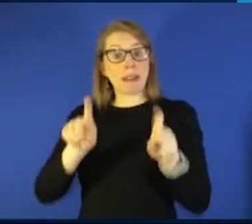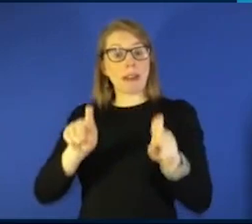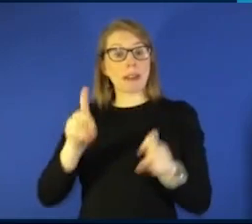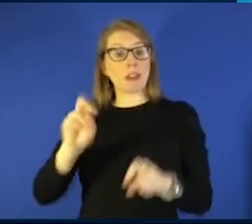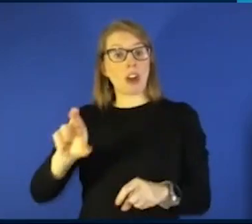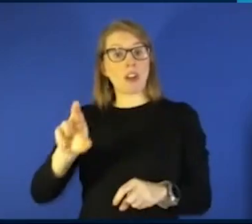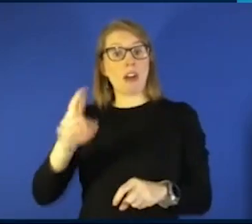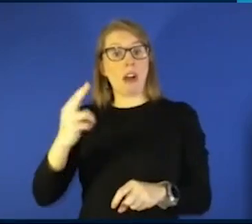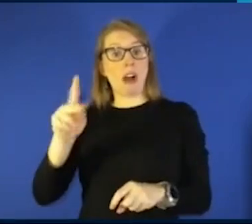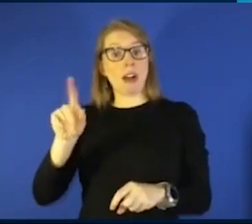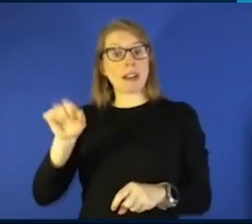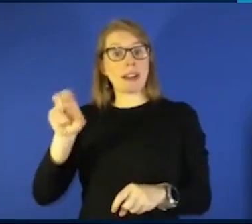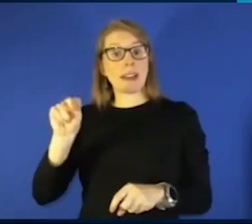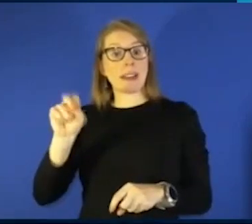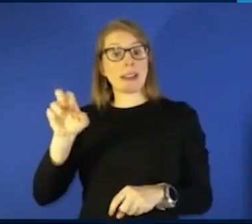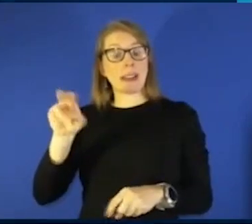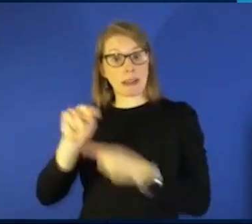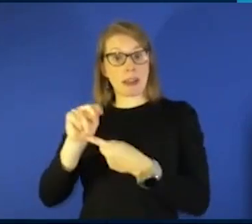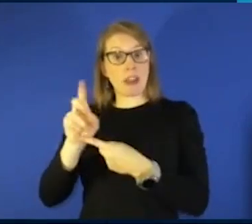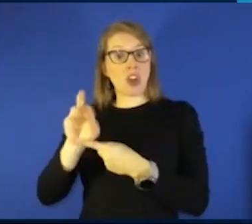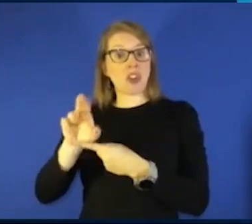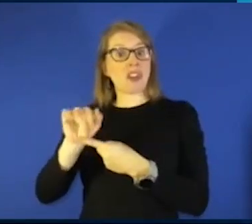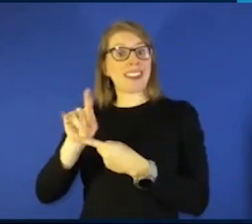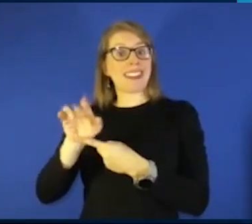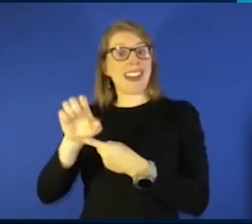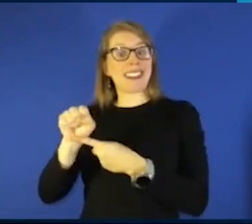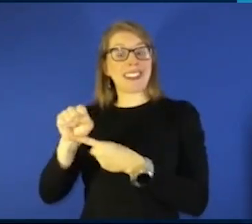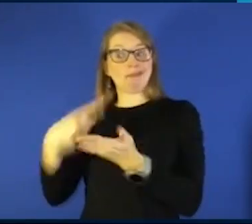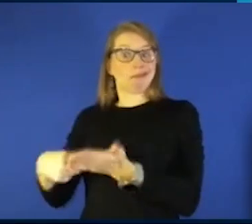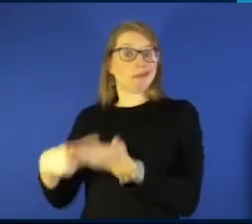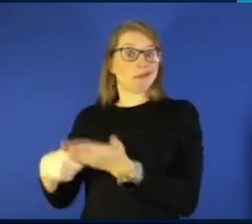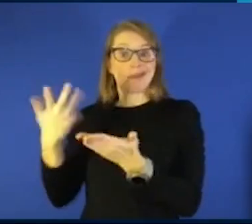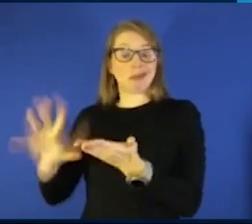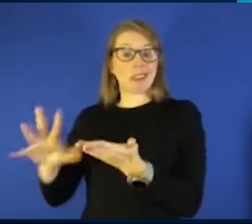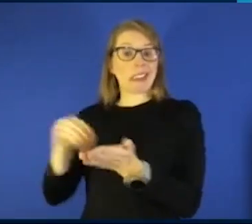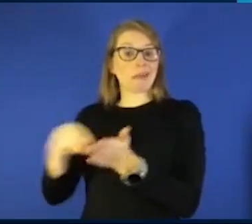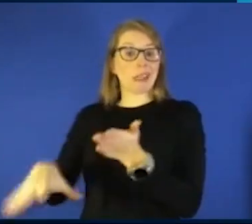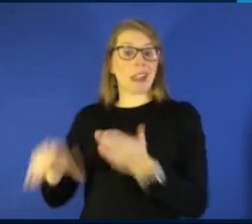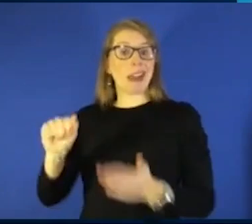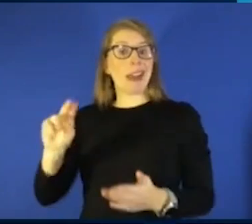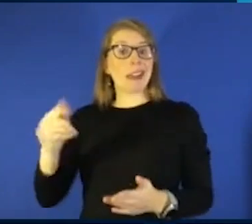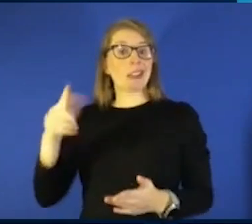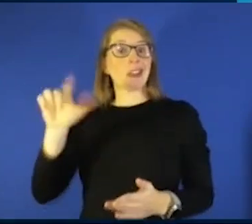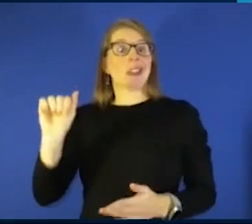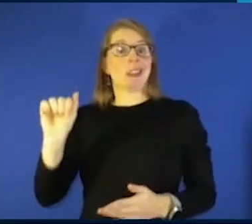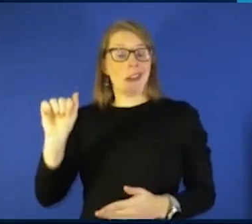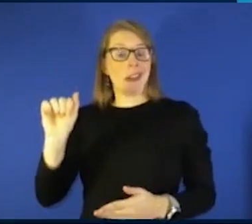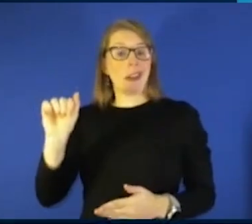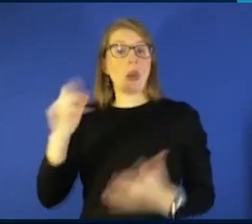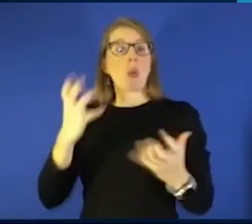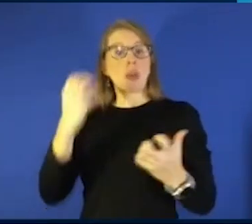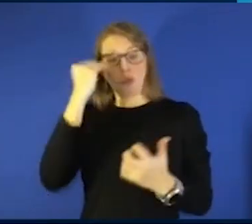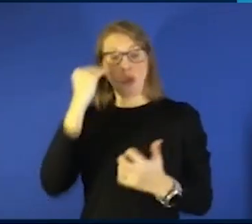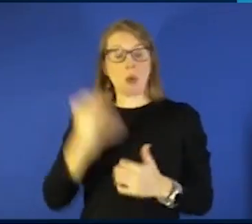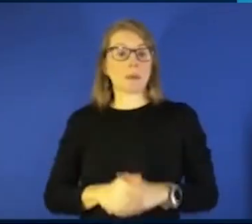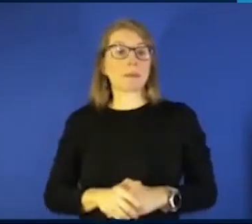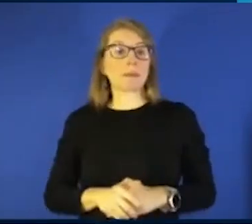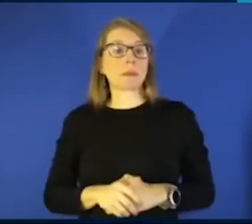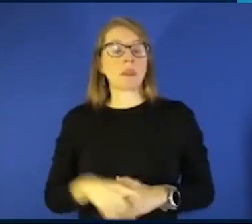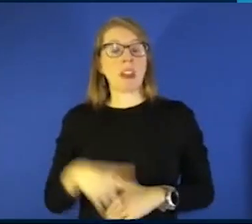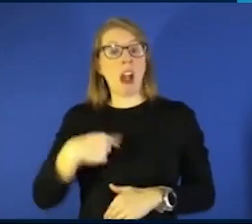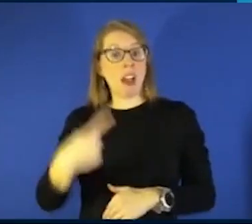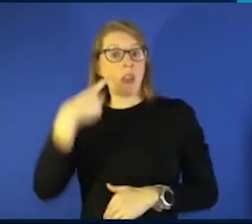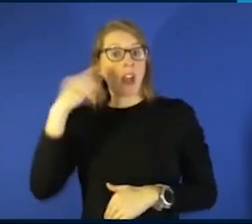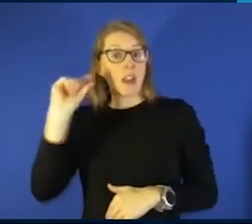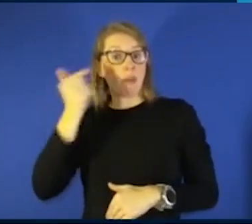about this with Dr. Stites. That can get really expensive. Angela Inkst Saylor would like to know, well, she said, I thought the government was going